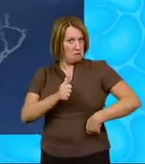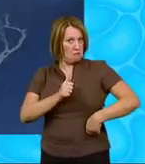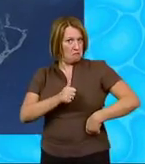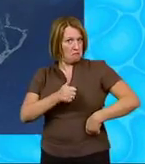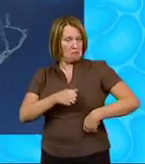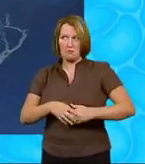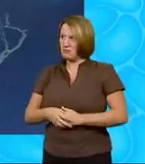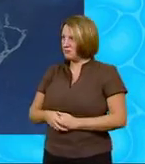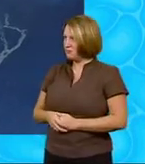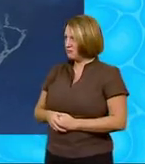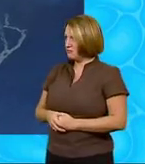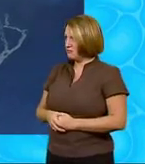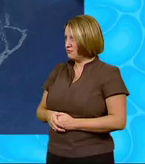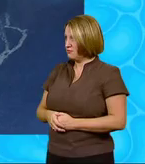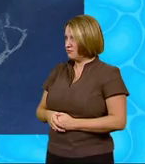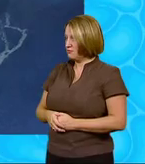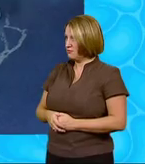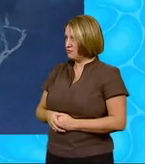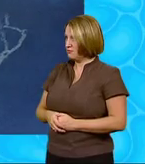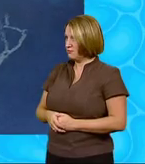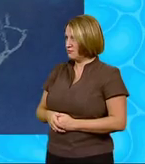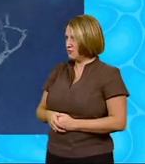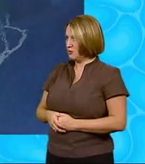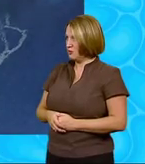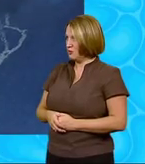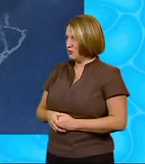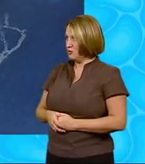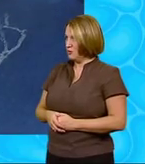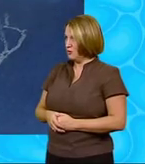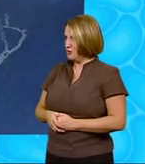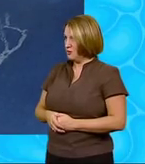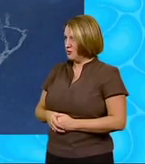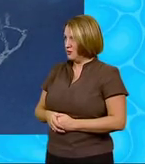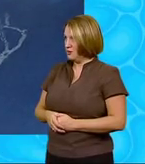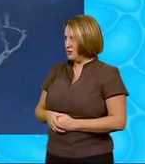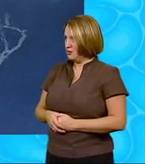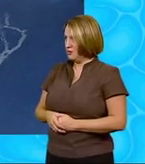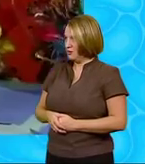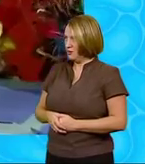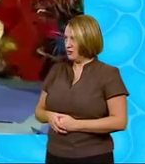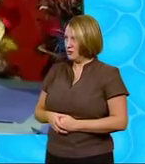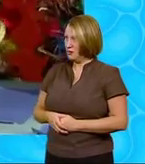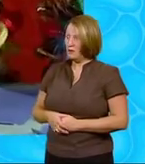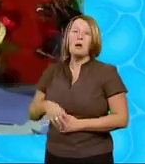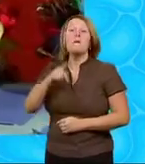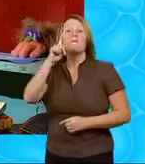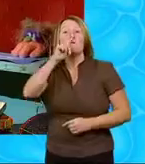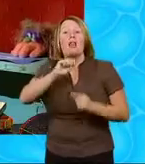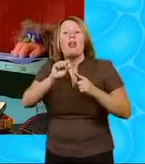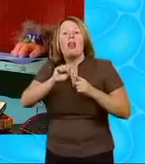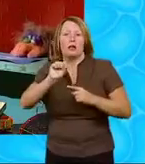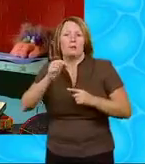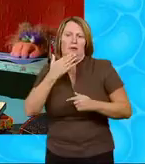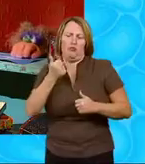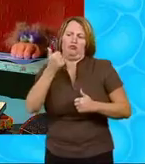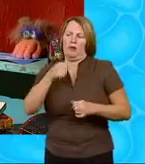Oh. Can I have some purple, please, Chris? Yeah. There you